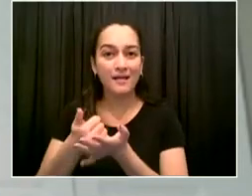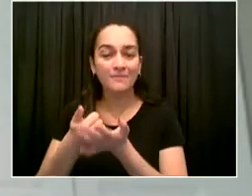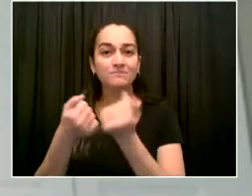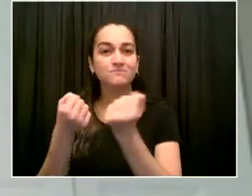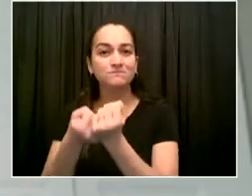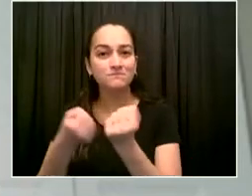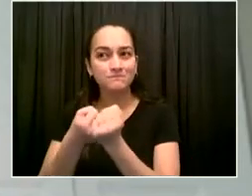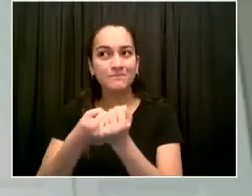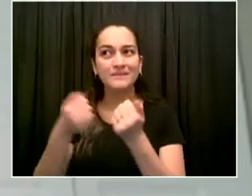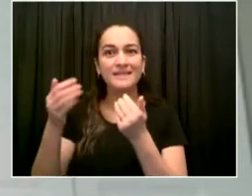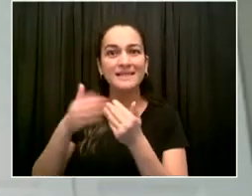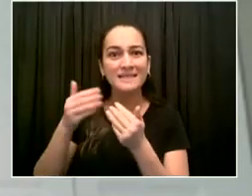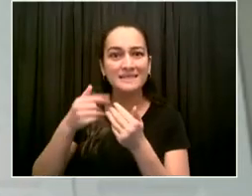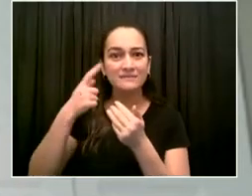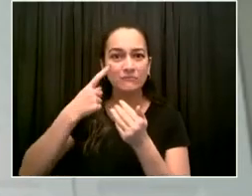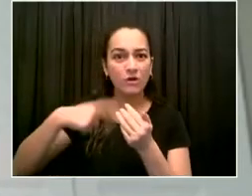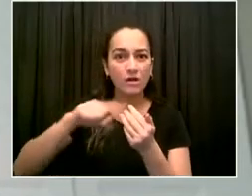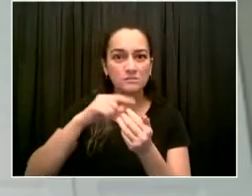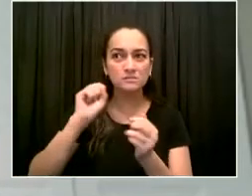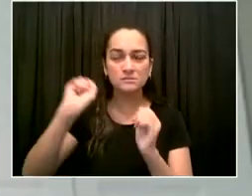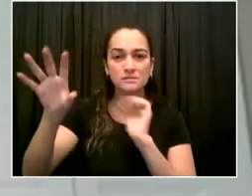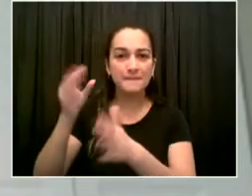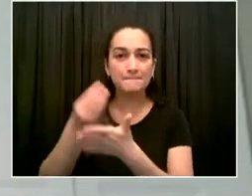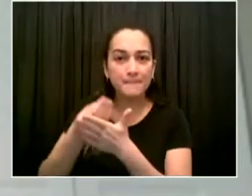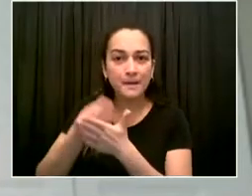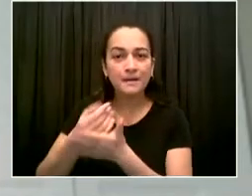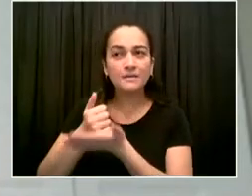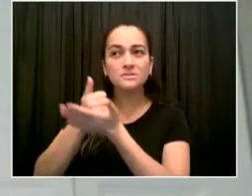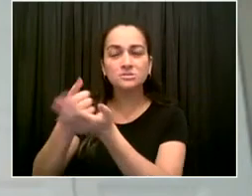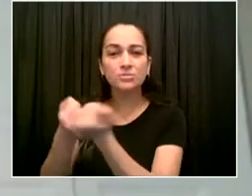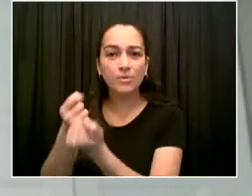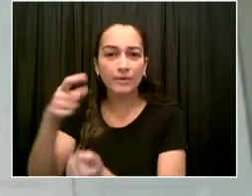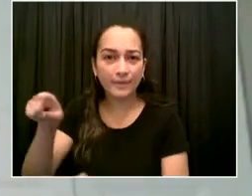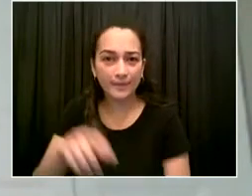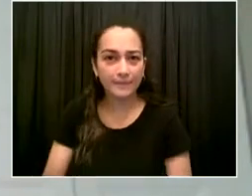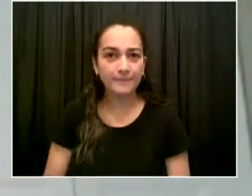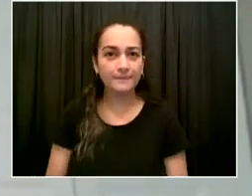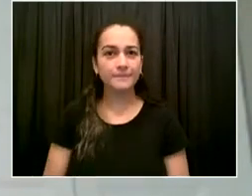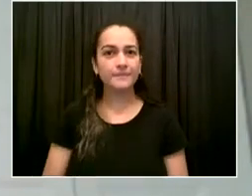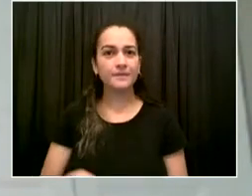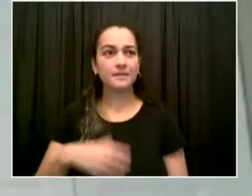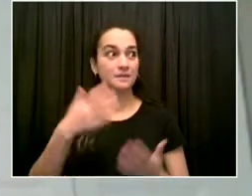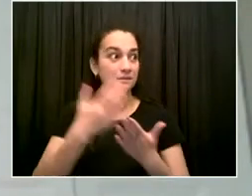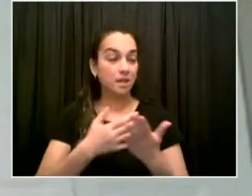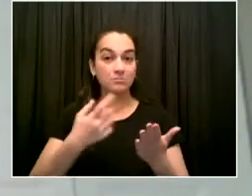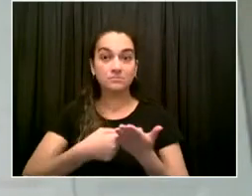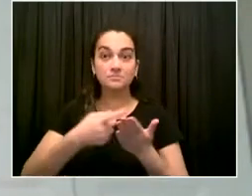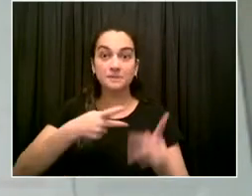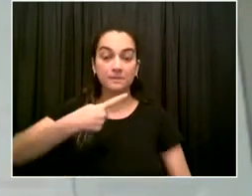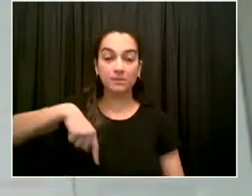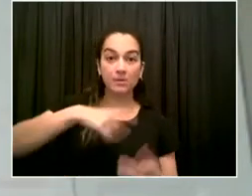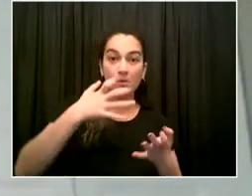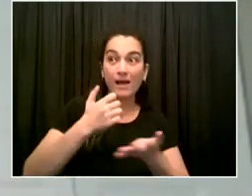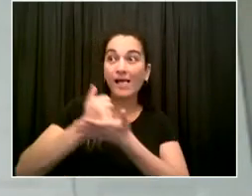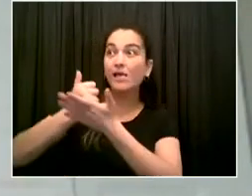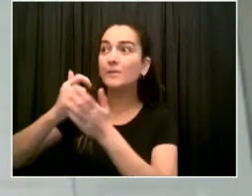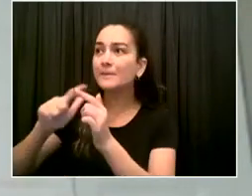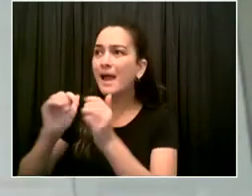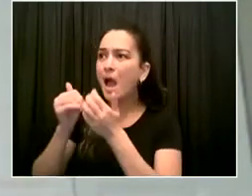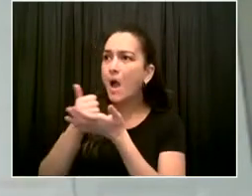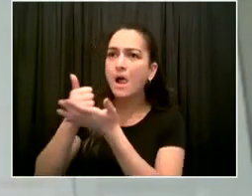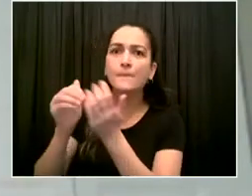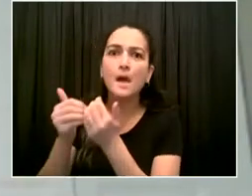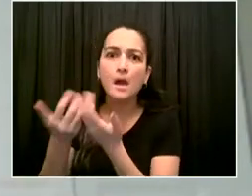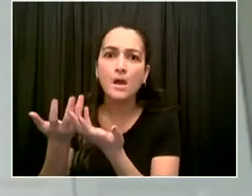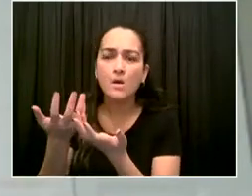right now. People may want to assist, and then just really quickly another emergency comes to their mind. So making this as easy as possible is the best